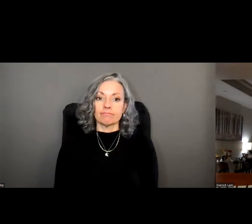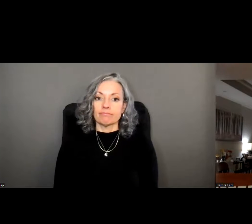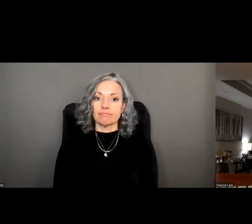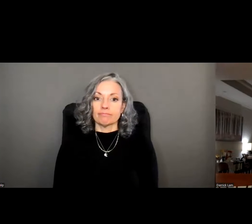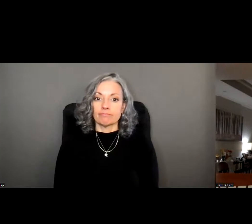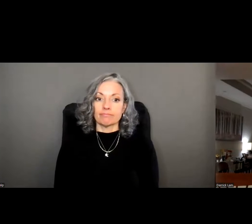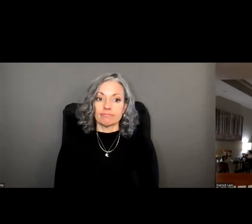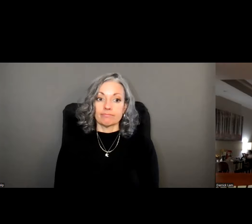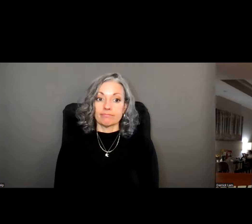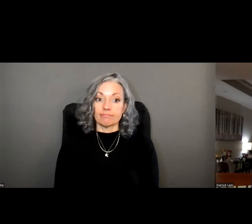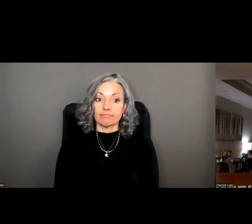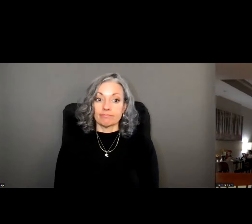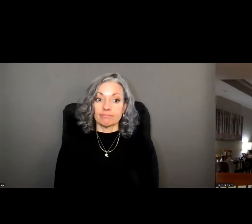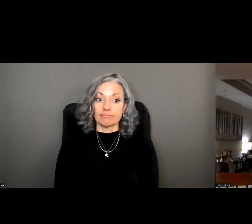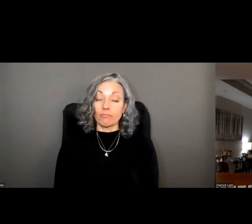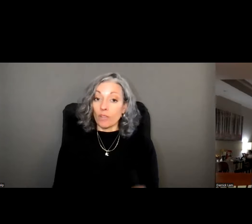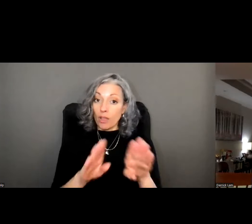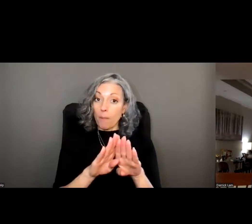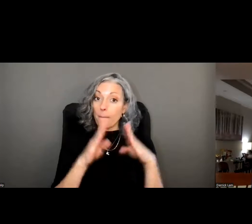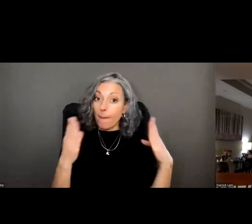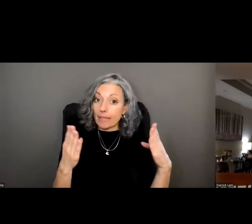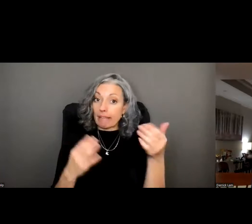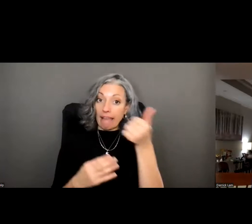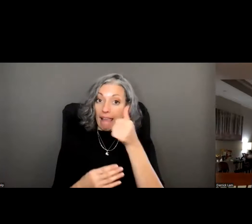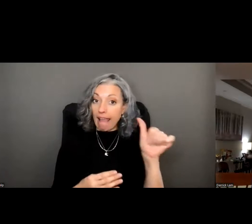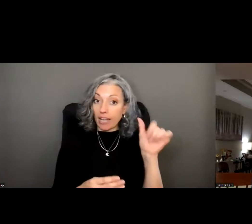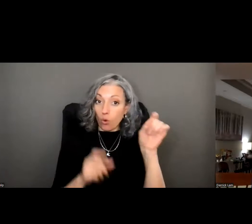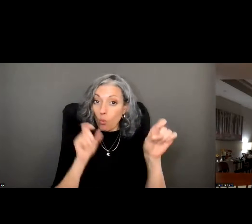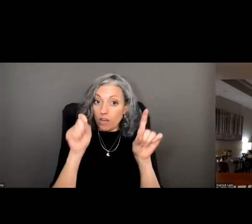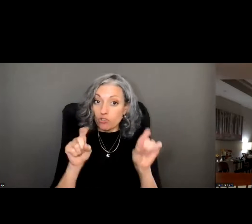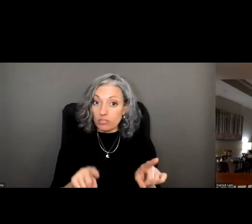Okay, hearing none, what about the public? Any questions from the public?